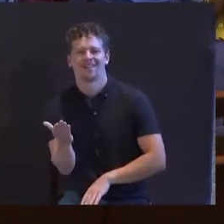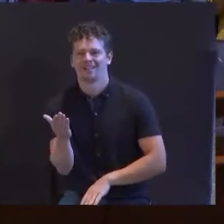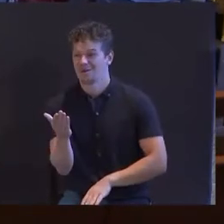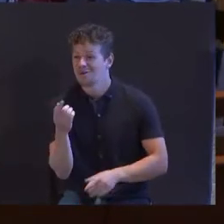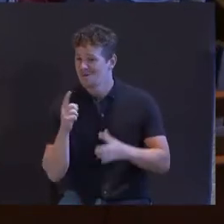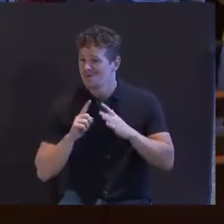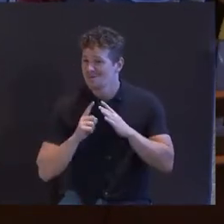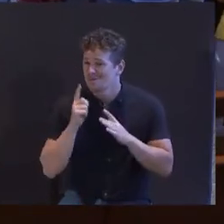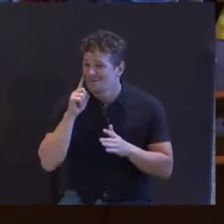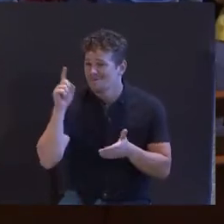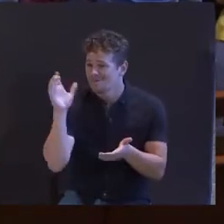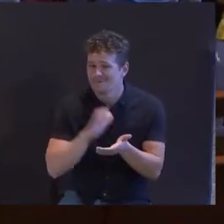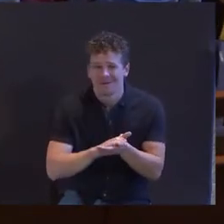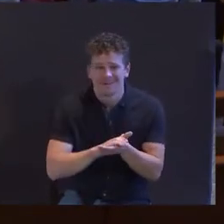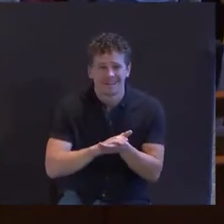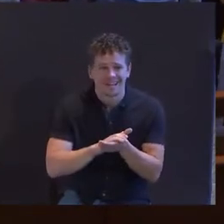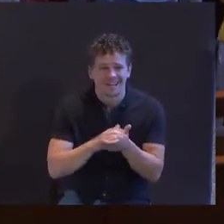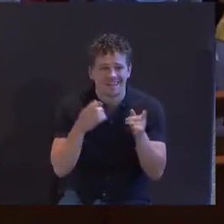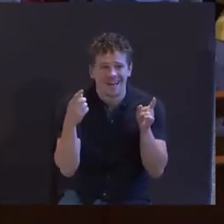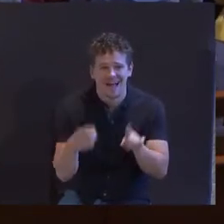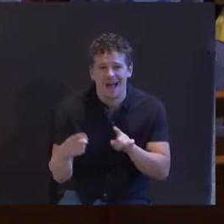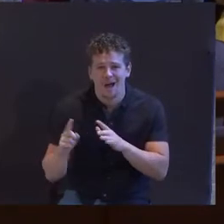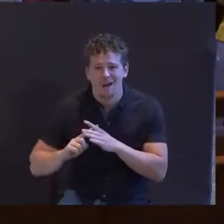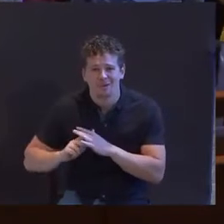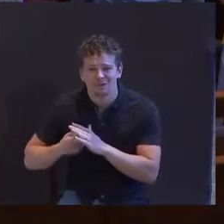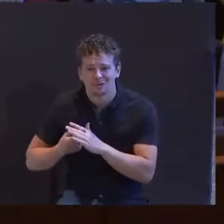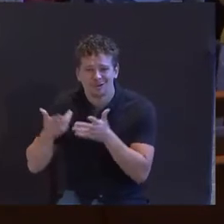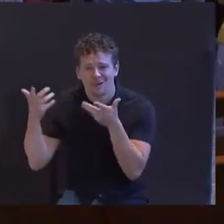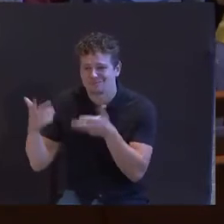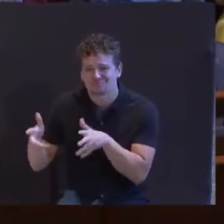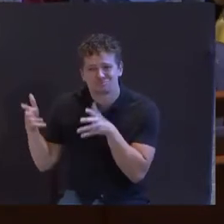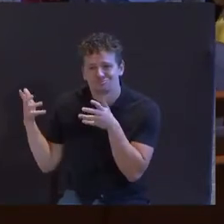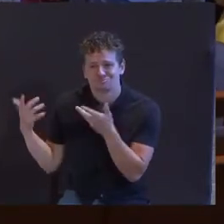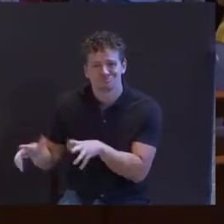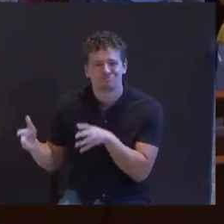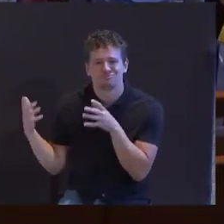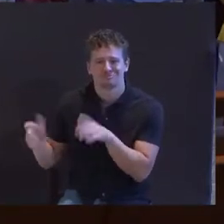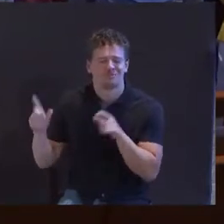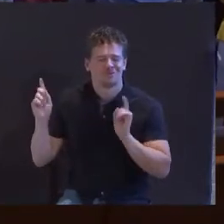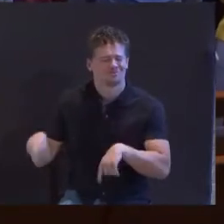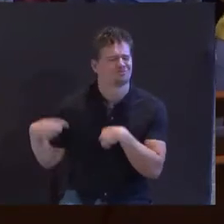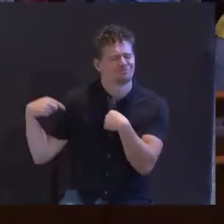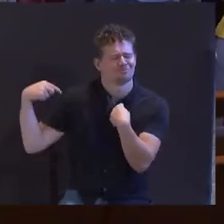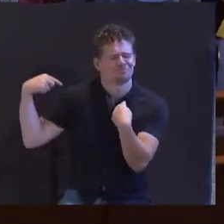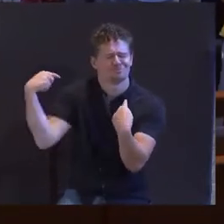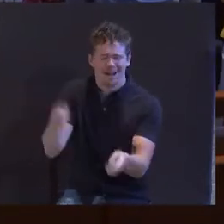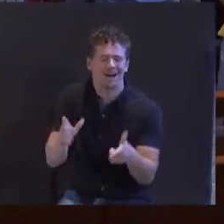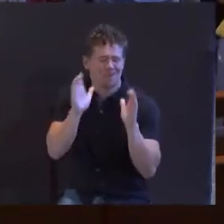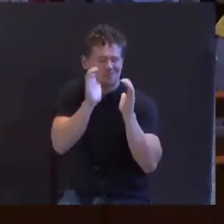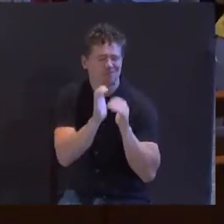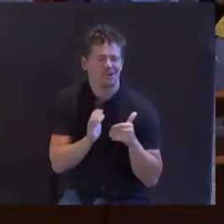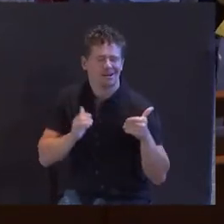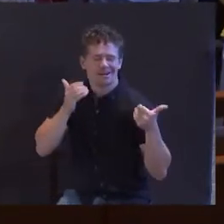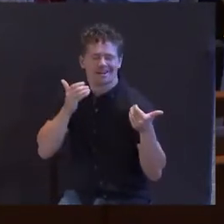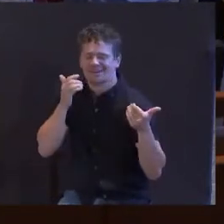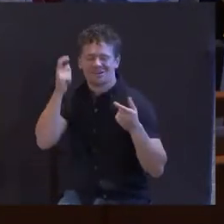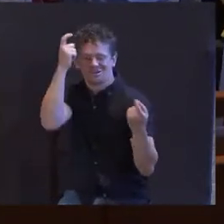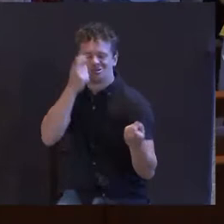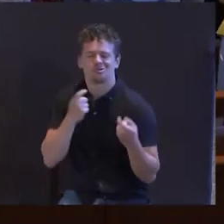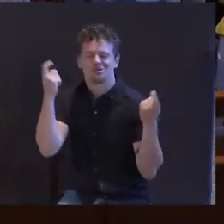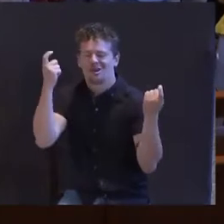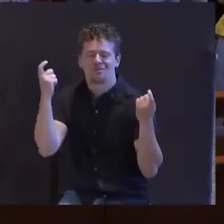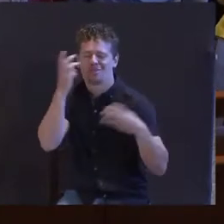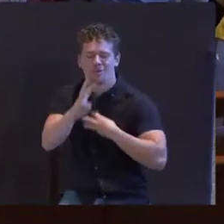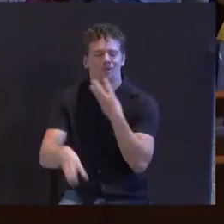be something good has begun. Oh, I've been smiling lately, dreaming about the world